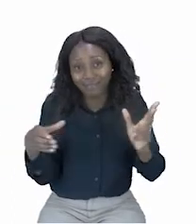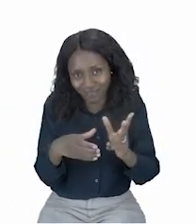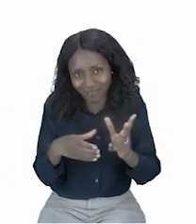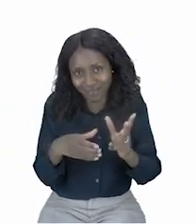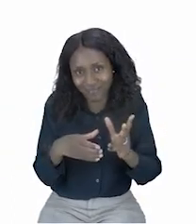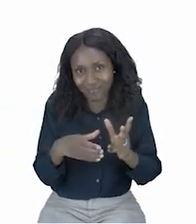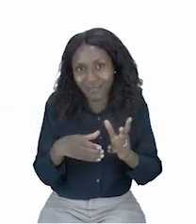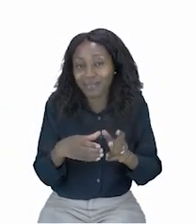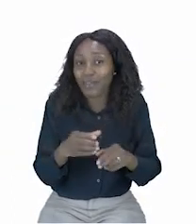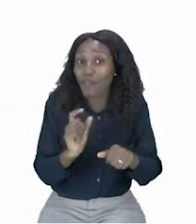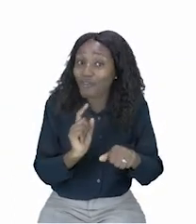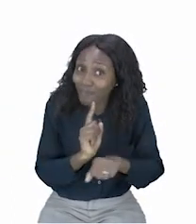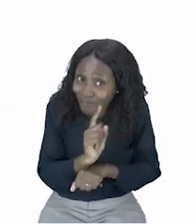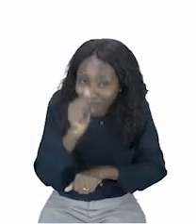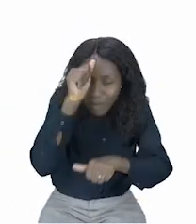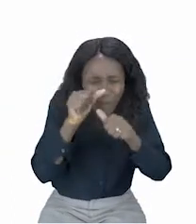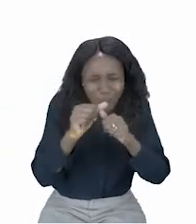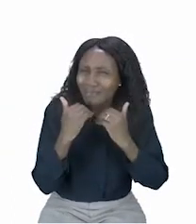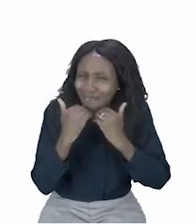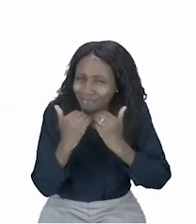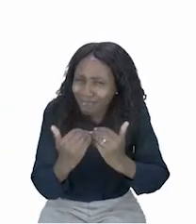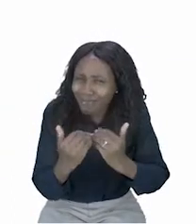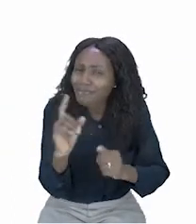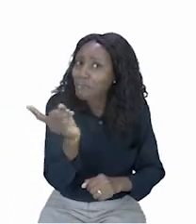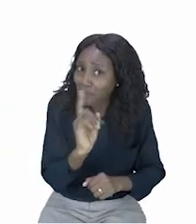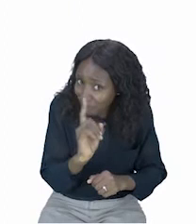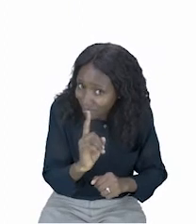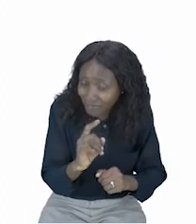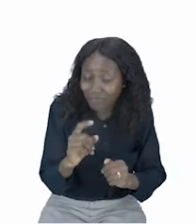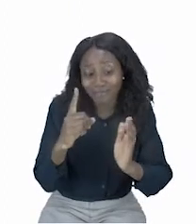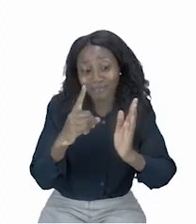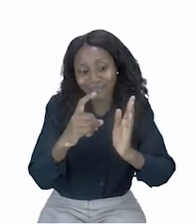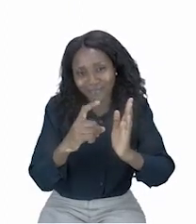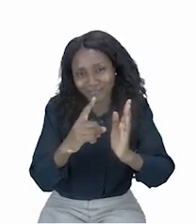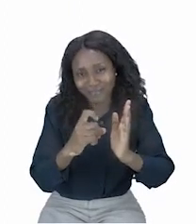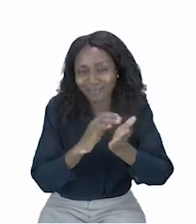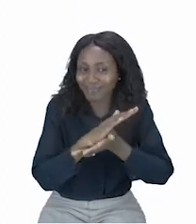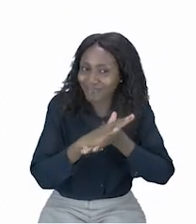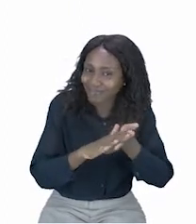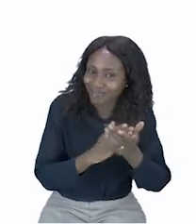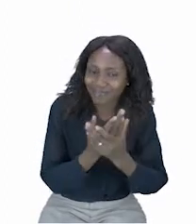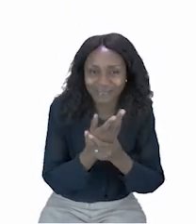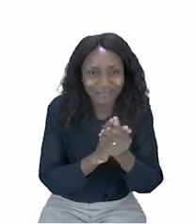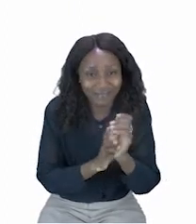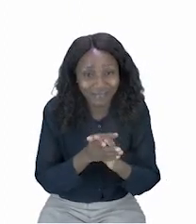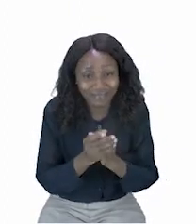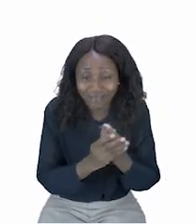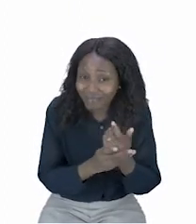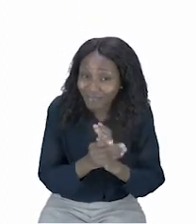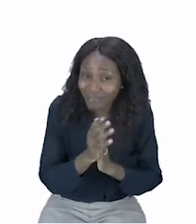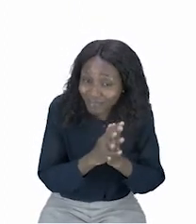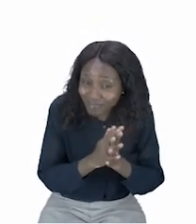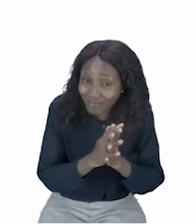But before we start our lesson, it is very important for us to sanitize. Remember, when